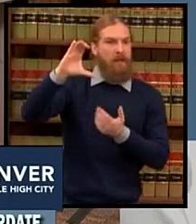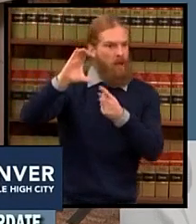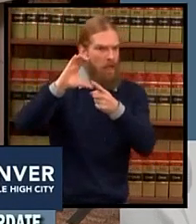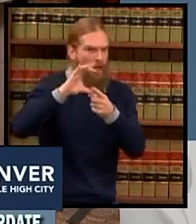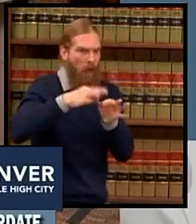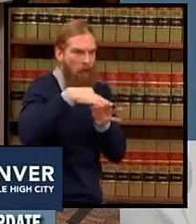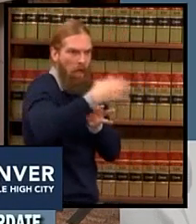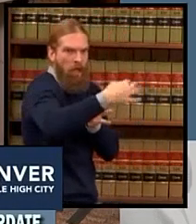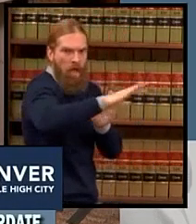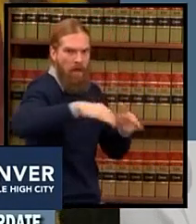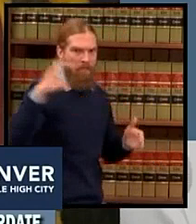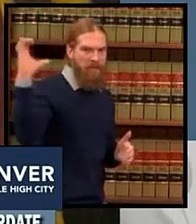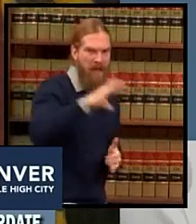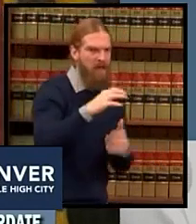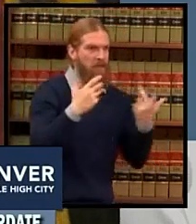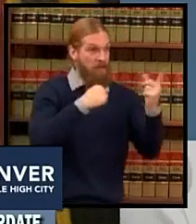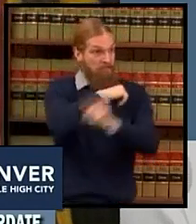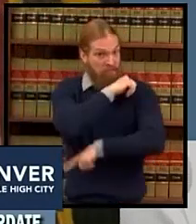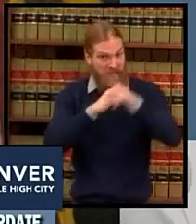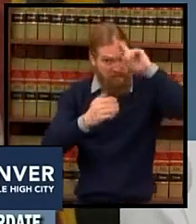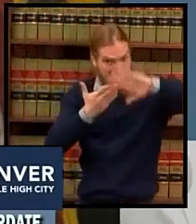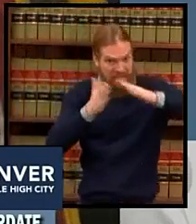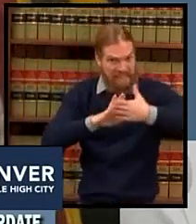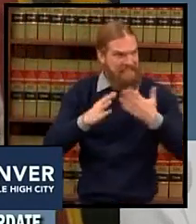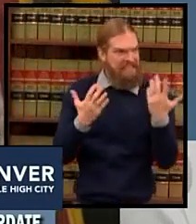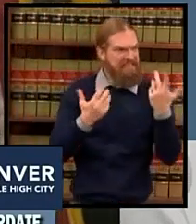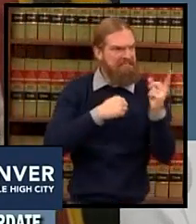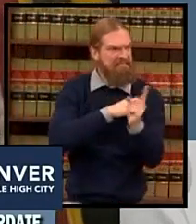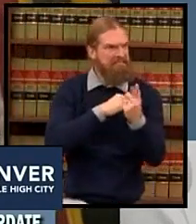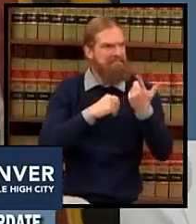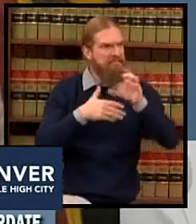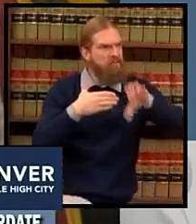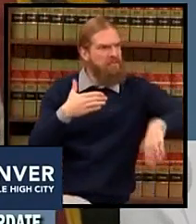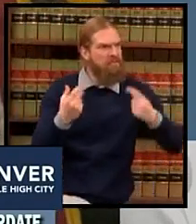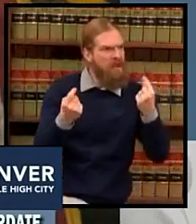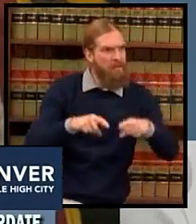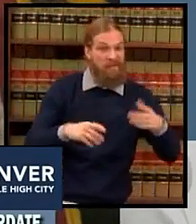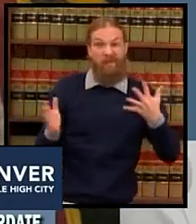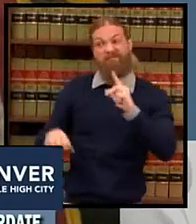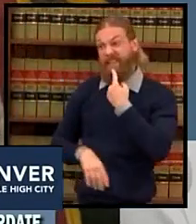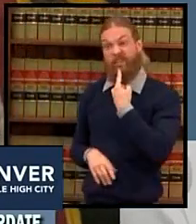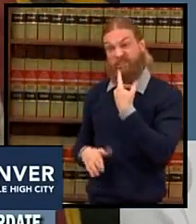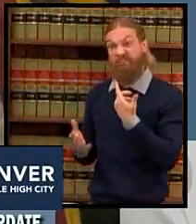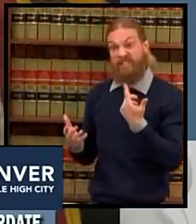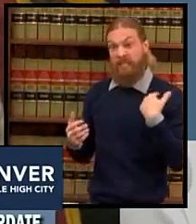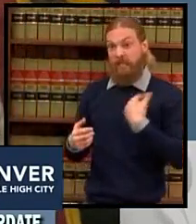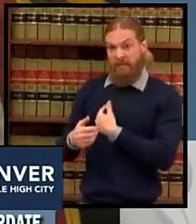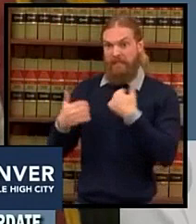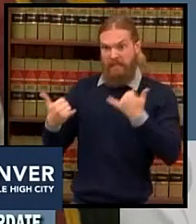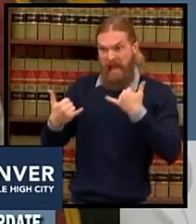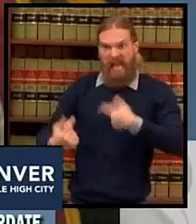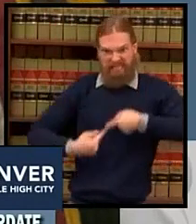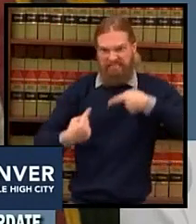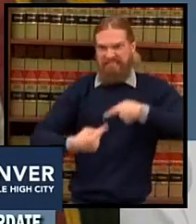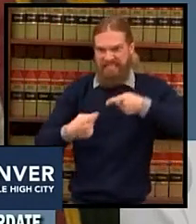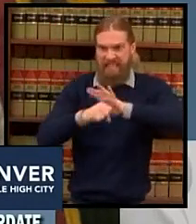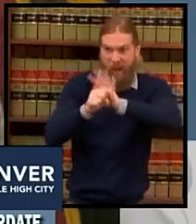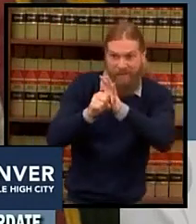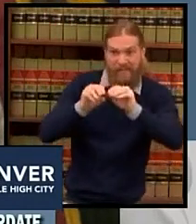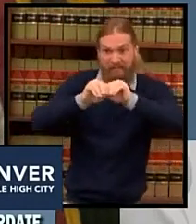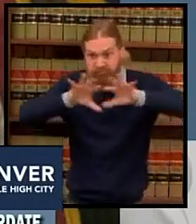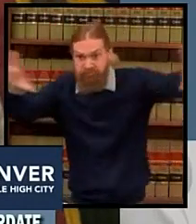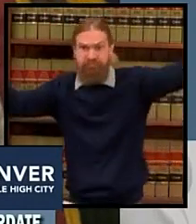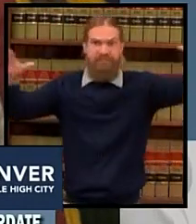They're severe. I mean, right now we are, of course, meeting the challenge of the COVID pandemic while also continuing to deliver